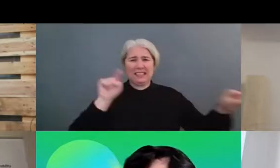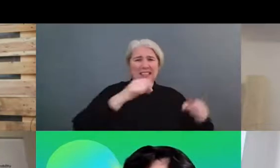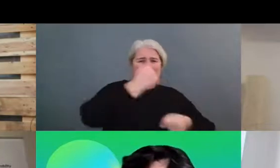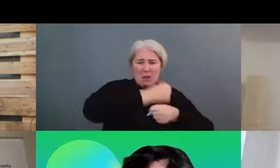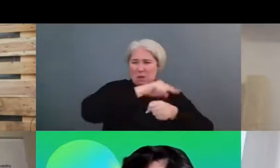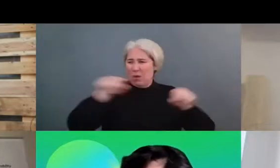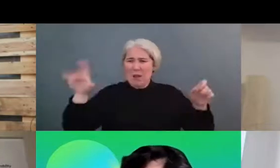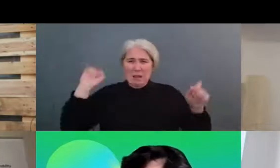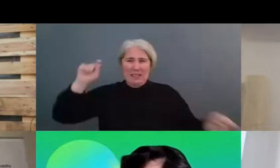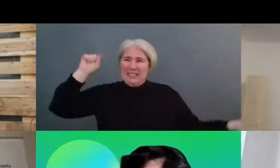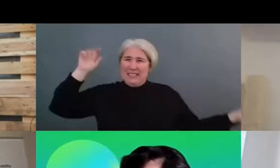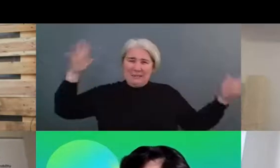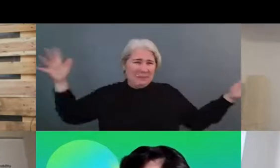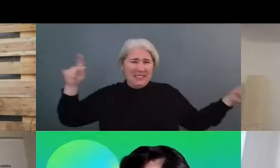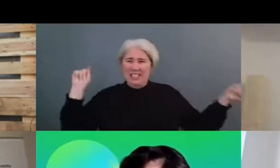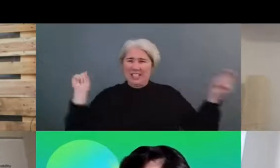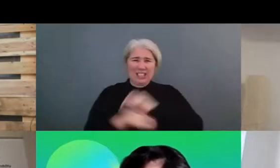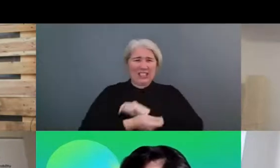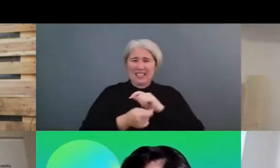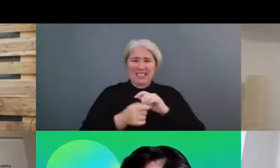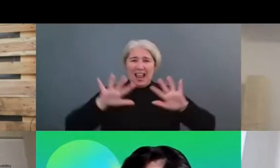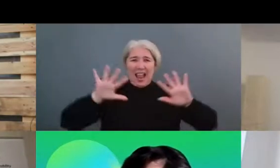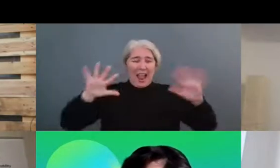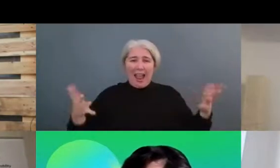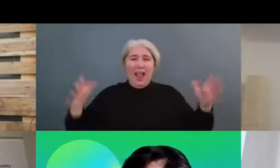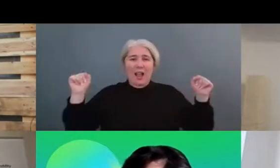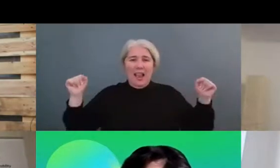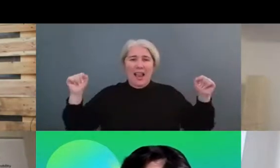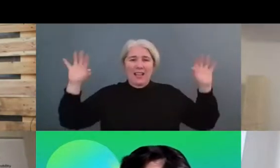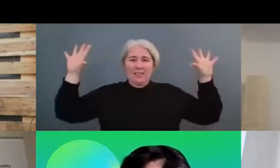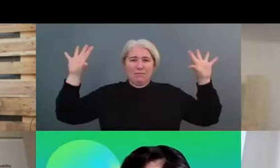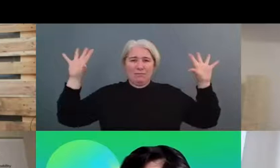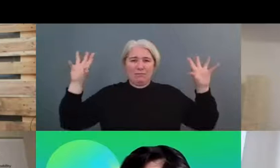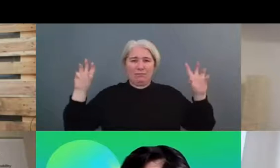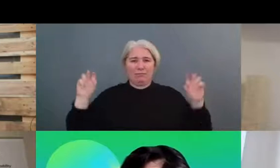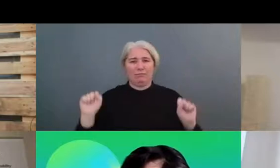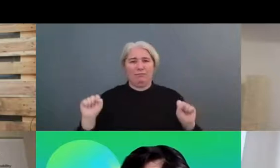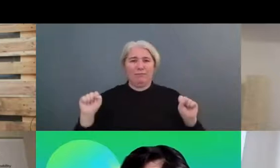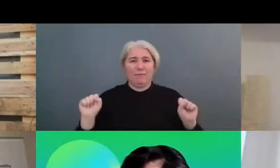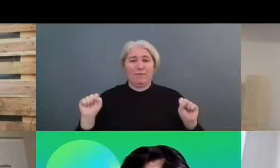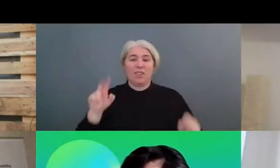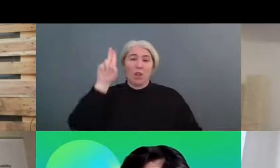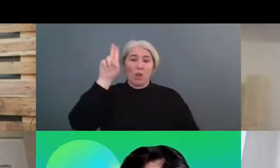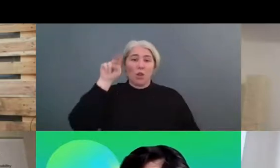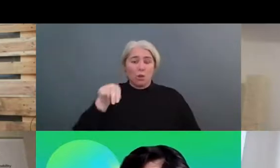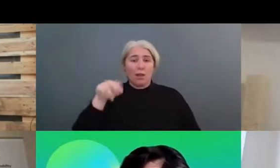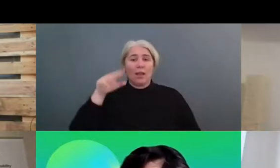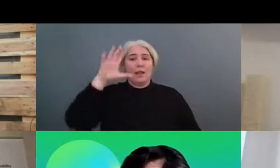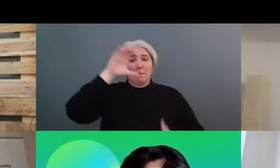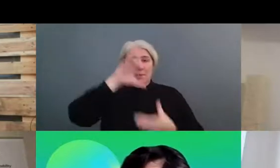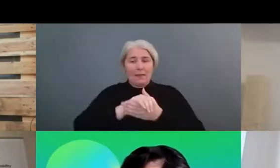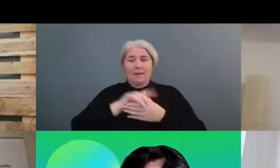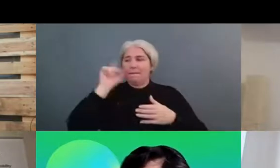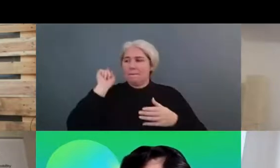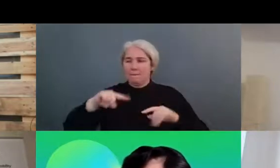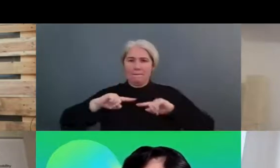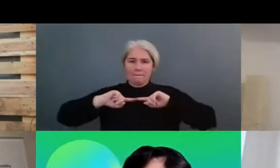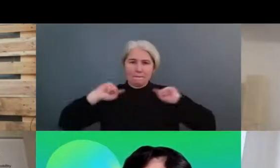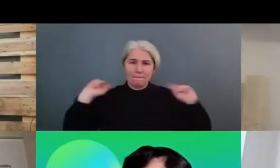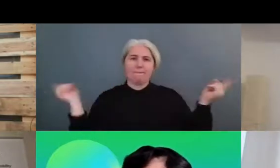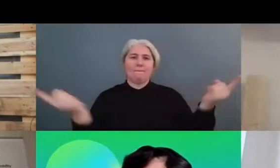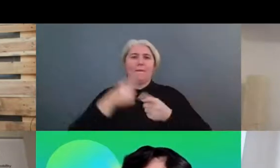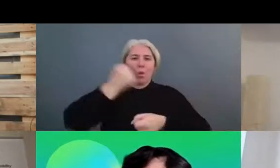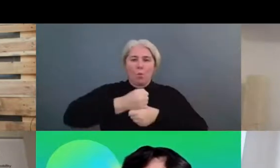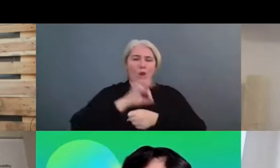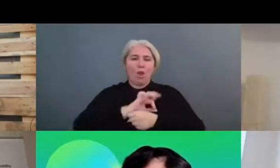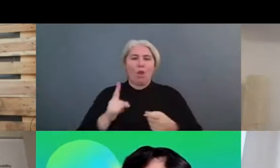drastic action. So for the UN, you know, it was this idea of collective action that gave birth to our